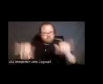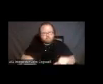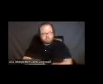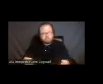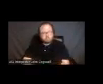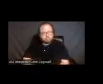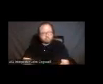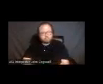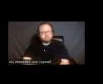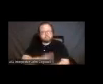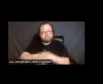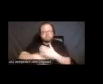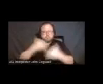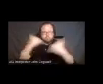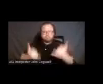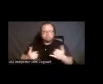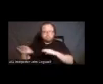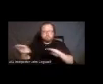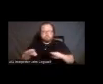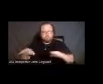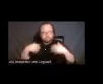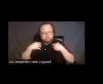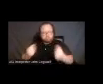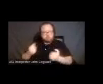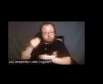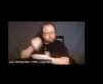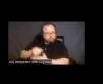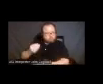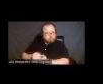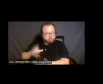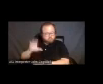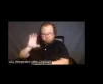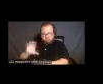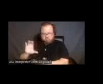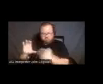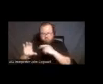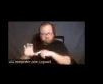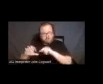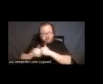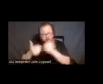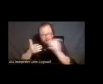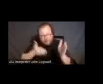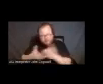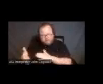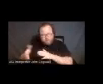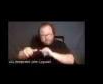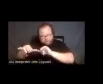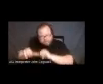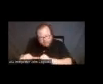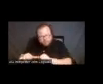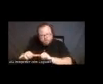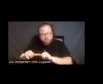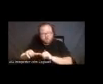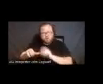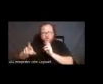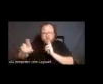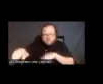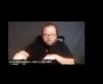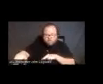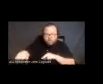It puts all current behavioral health funding and how it's planned, measured, reported, and accounted